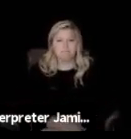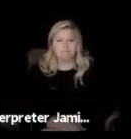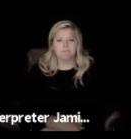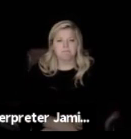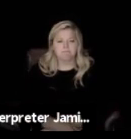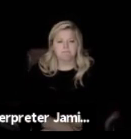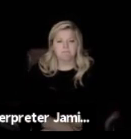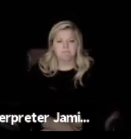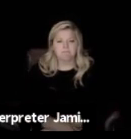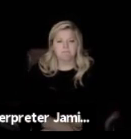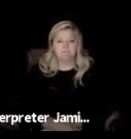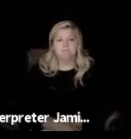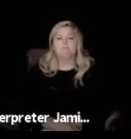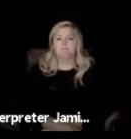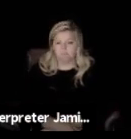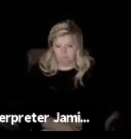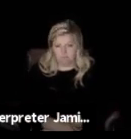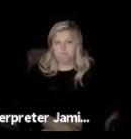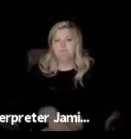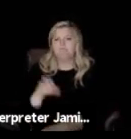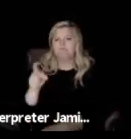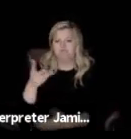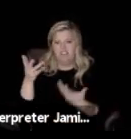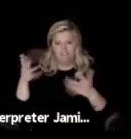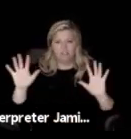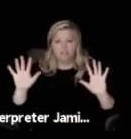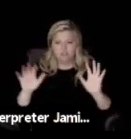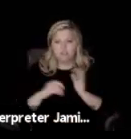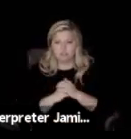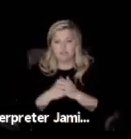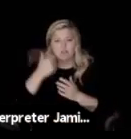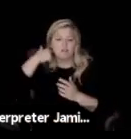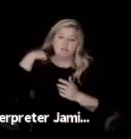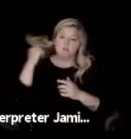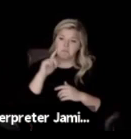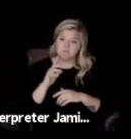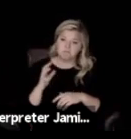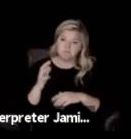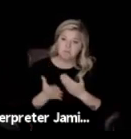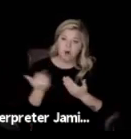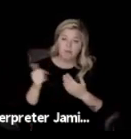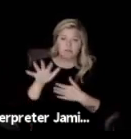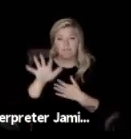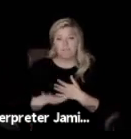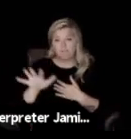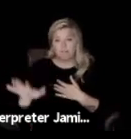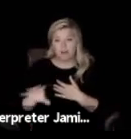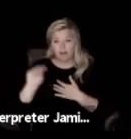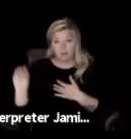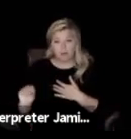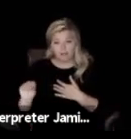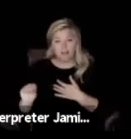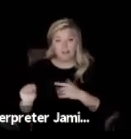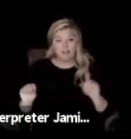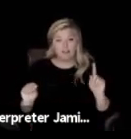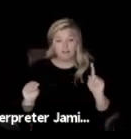All right, the numbers have stopped. So about 55%, a little above the